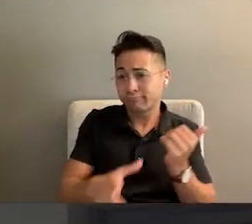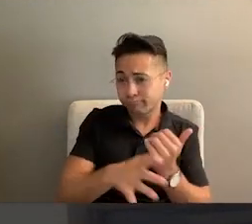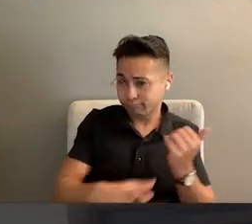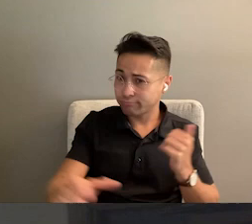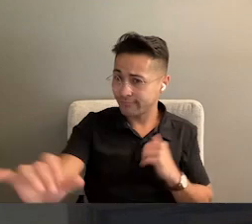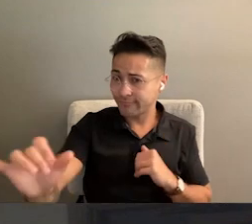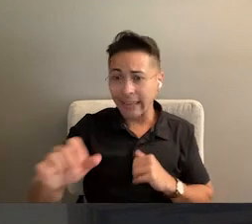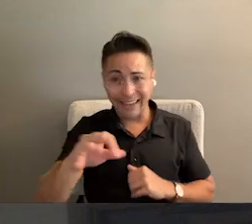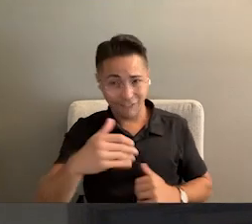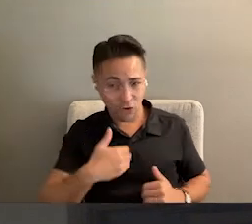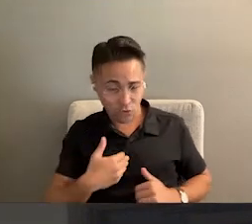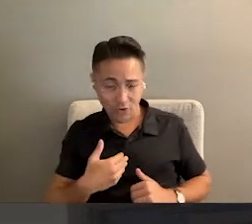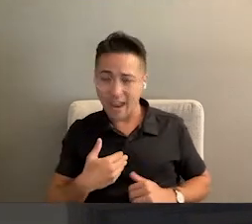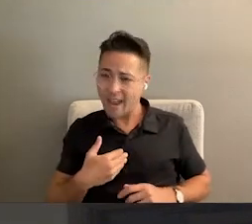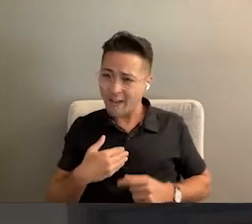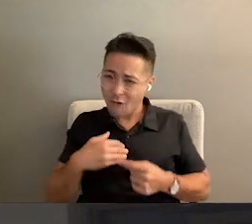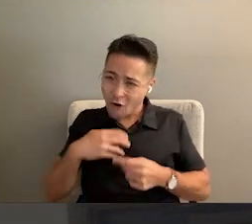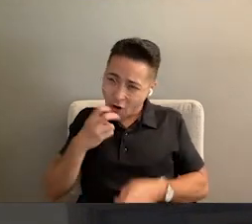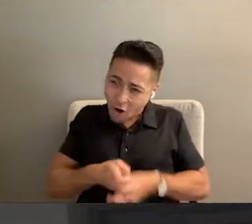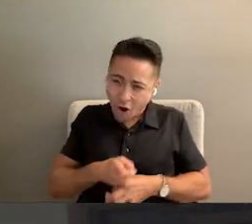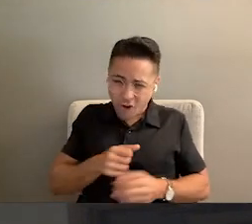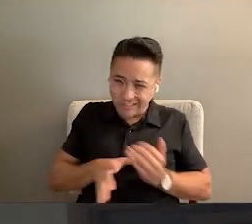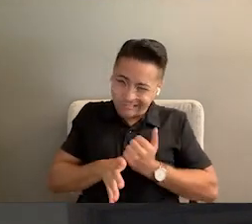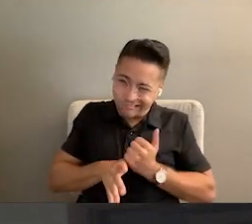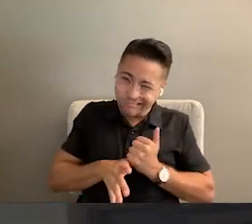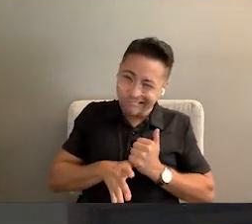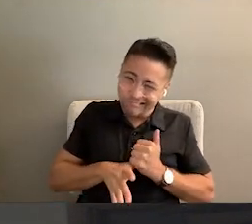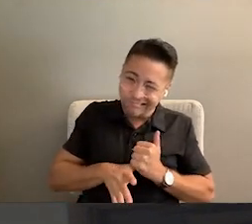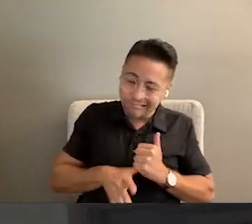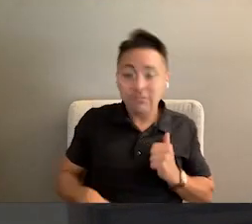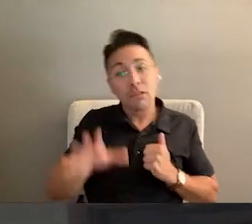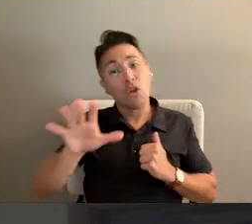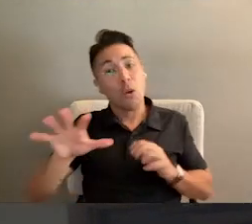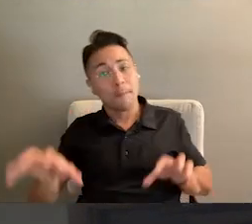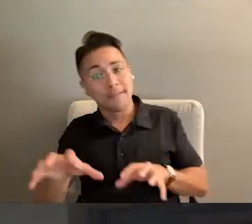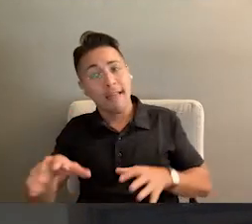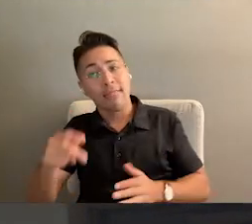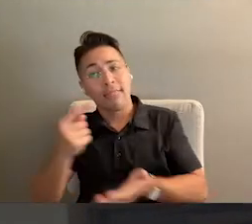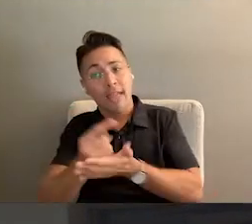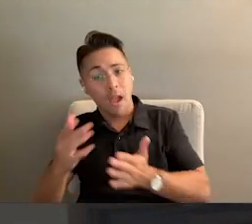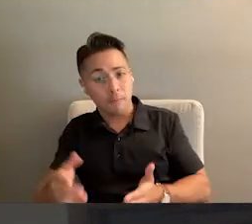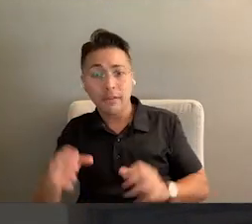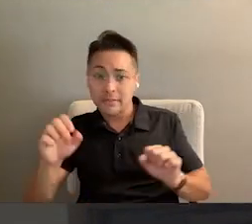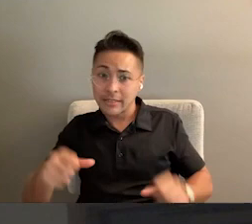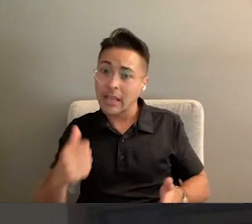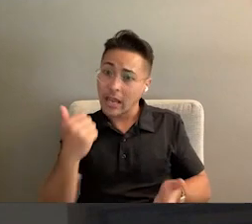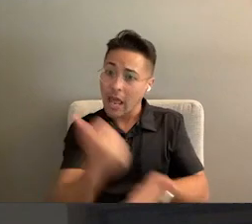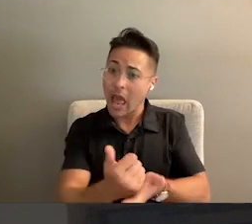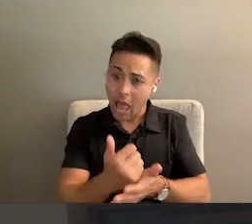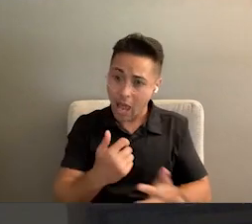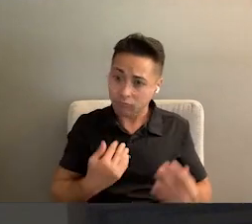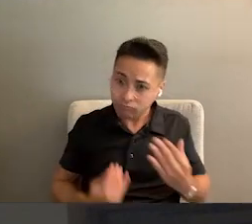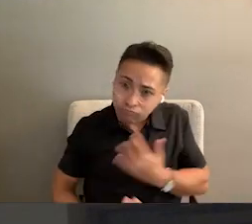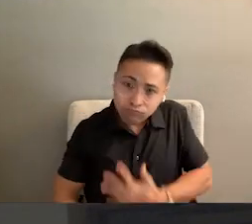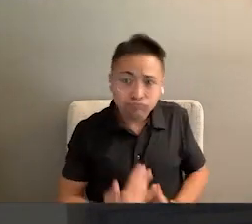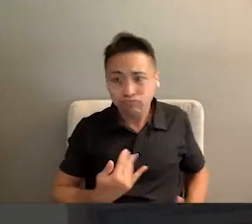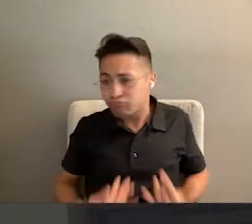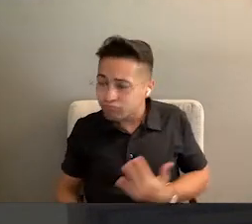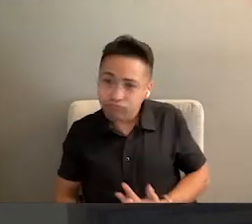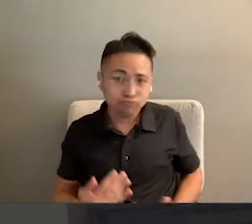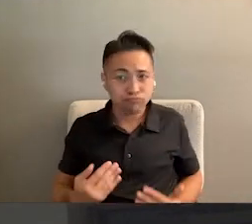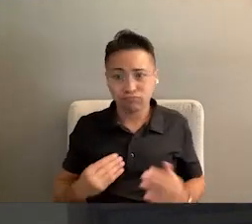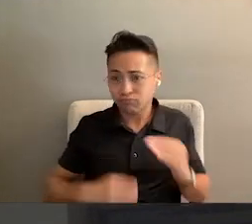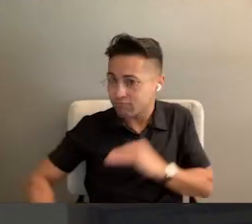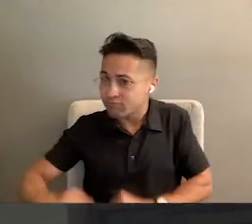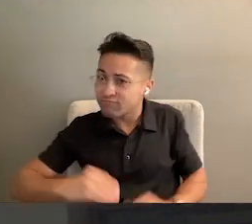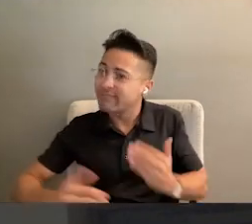therapy can actually help your bowels. If you have a rough time have it with bowels, your massage therapist